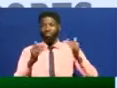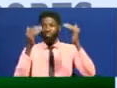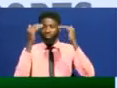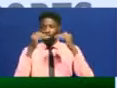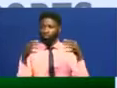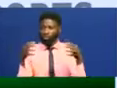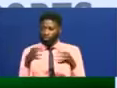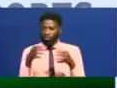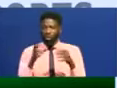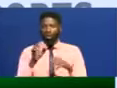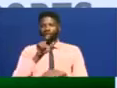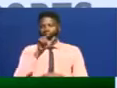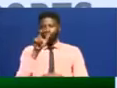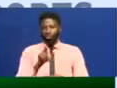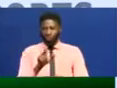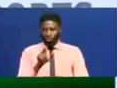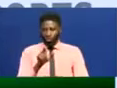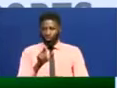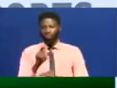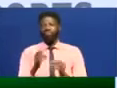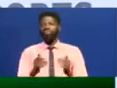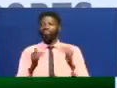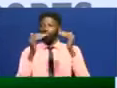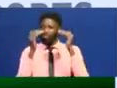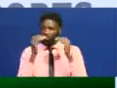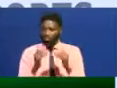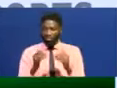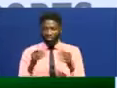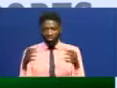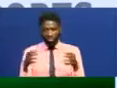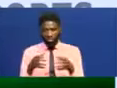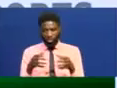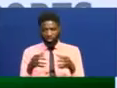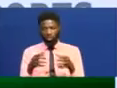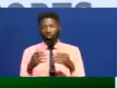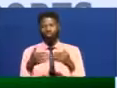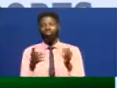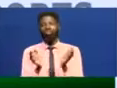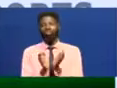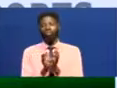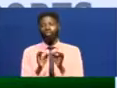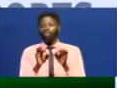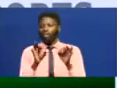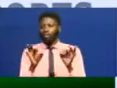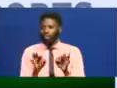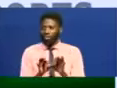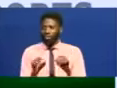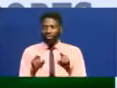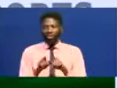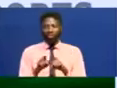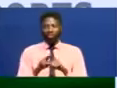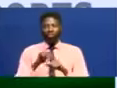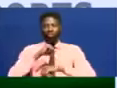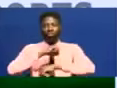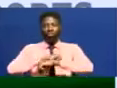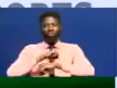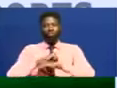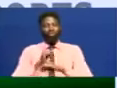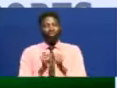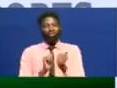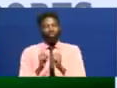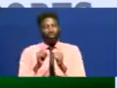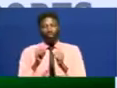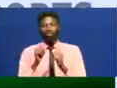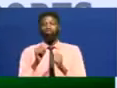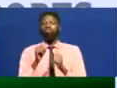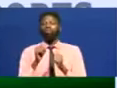regional facilities, tier three, community grounds and academies, all properly thought out with a budget. We